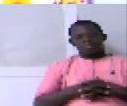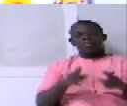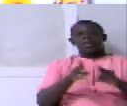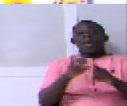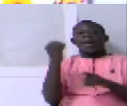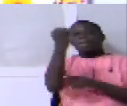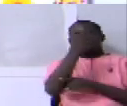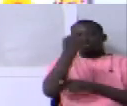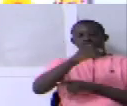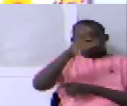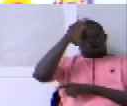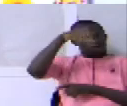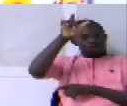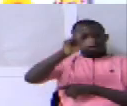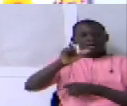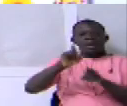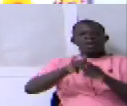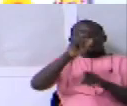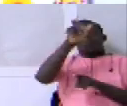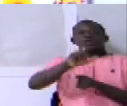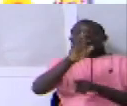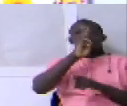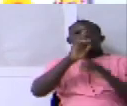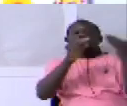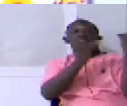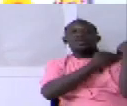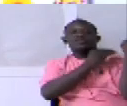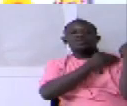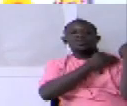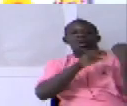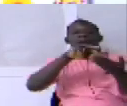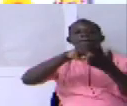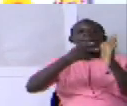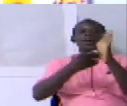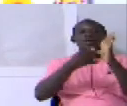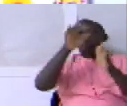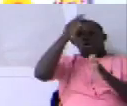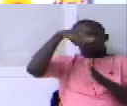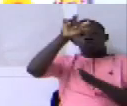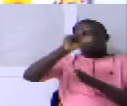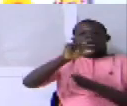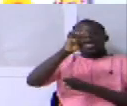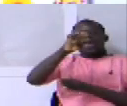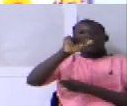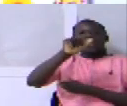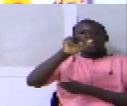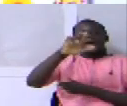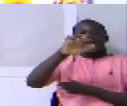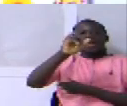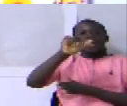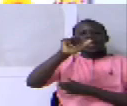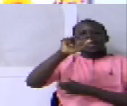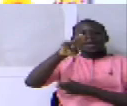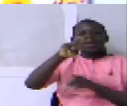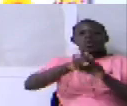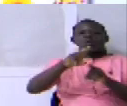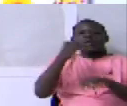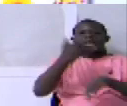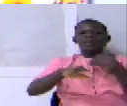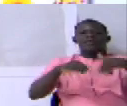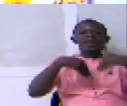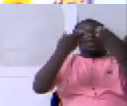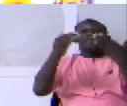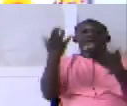the commissioner in charge of that wing, Commissioner Marian Bengas, will not give that opportunity to anybody to treat